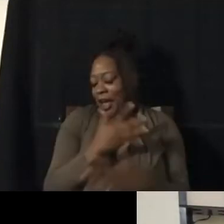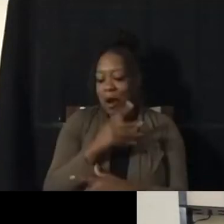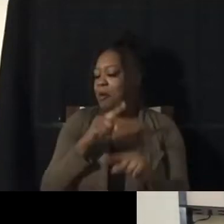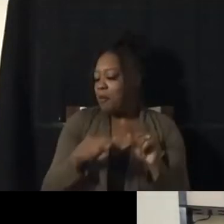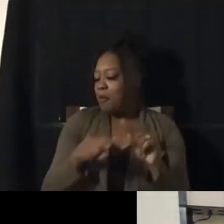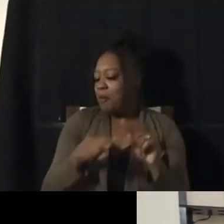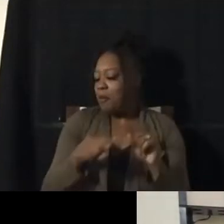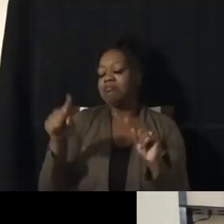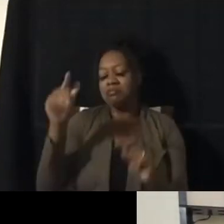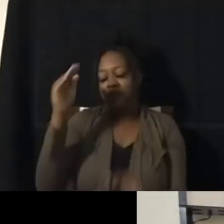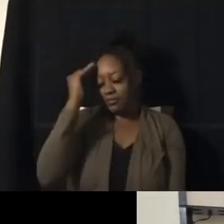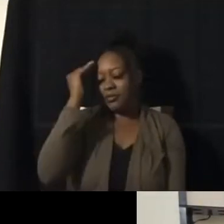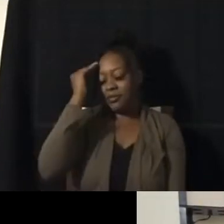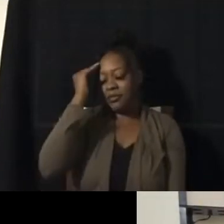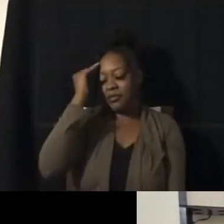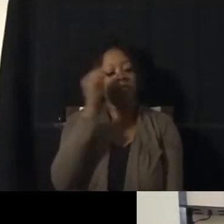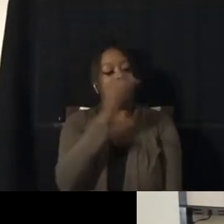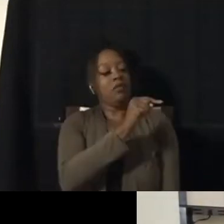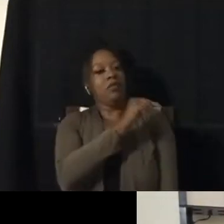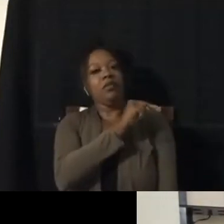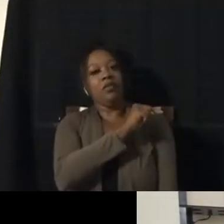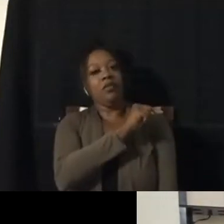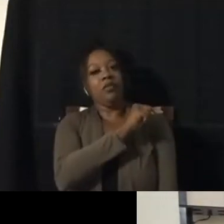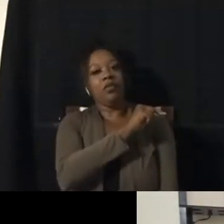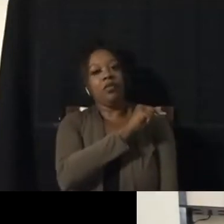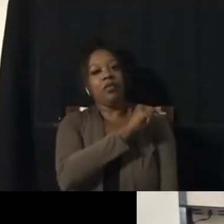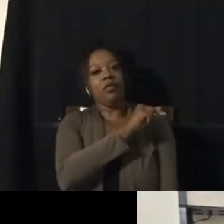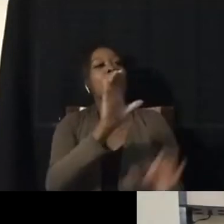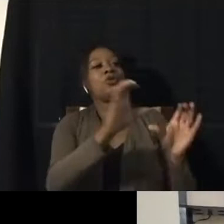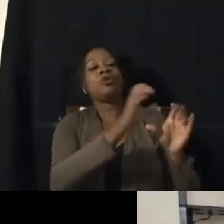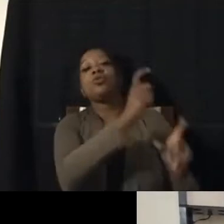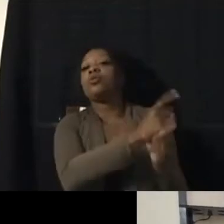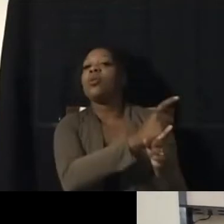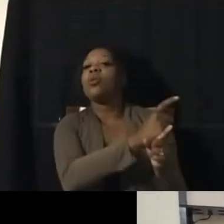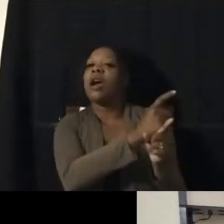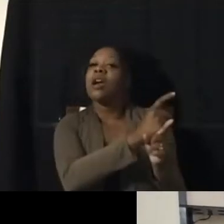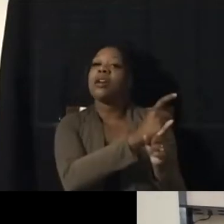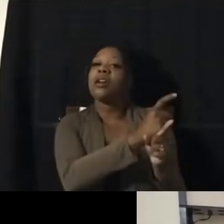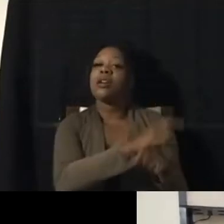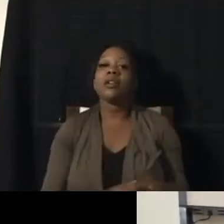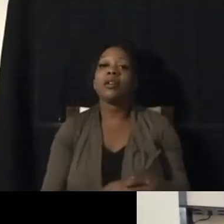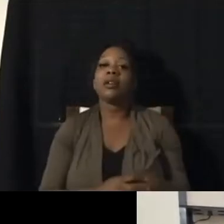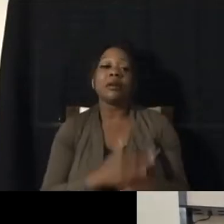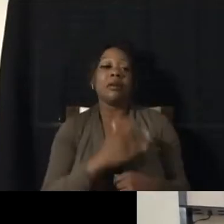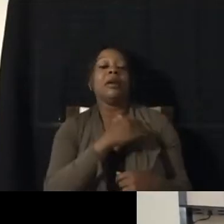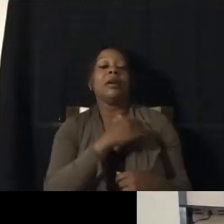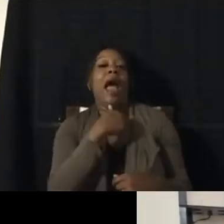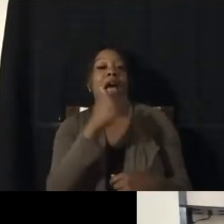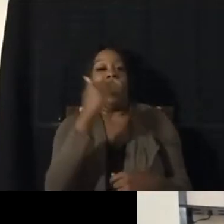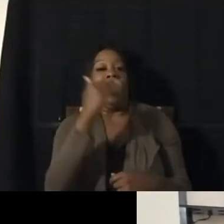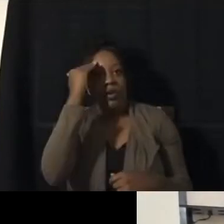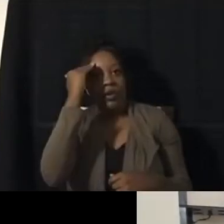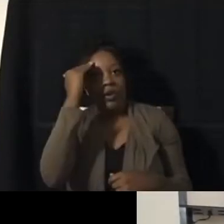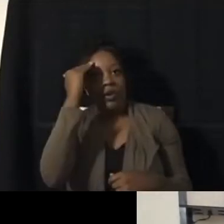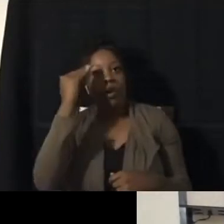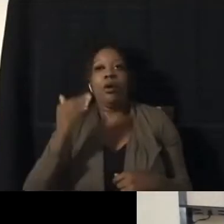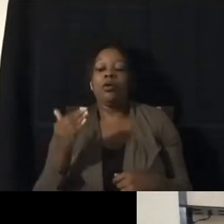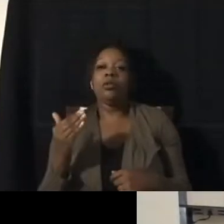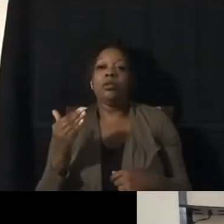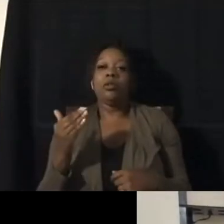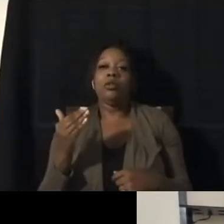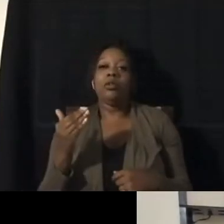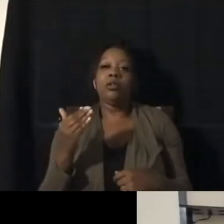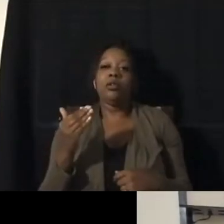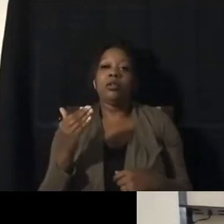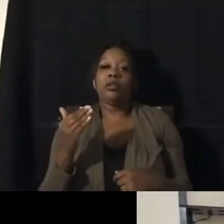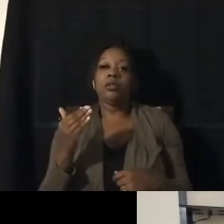that Ramy will do it right. And I know that he'll craft it in a way that really everyone can